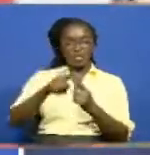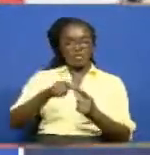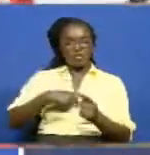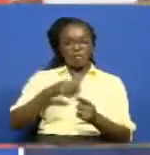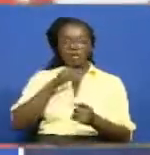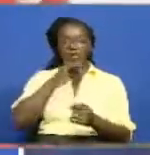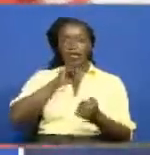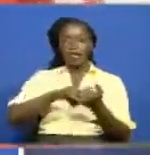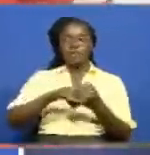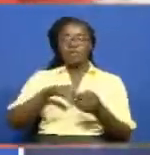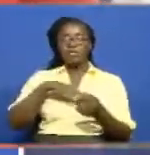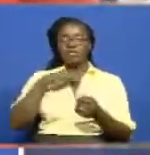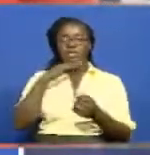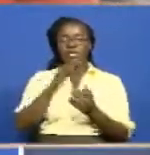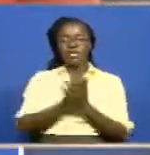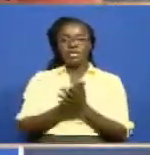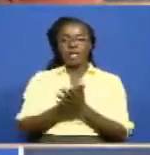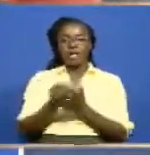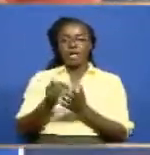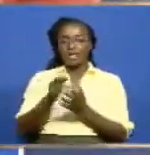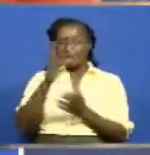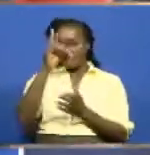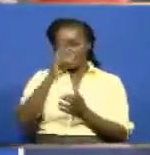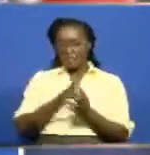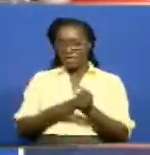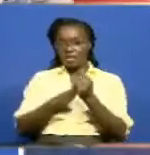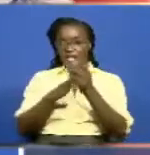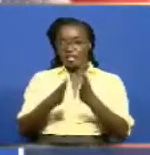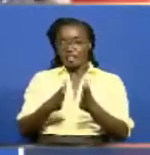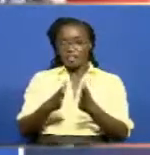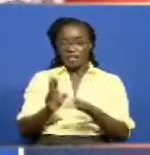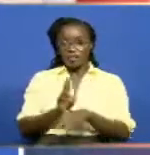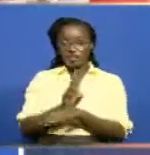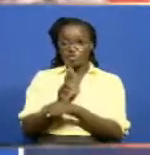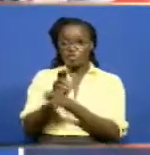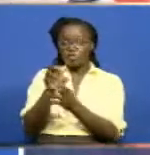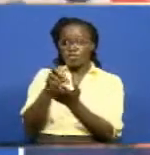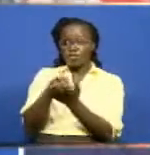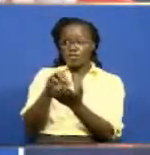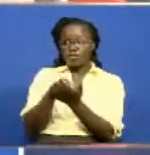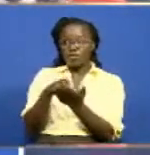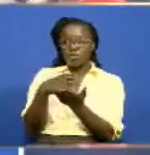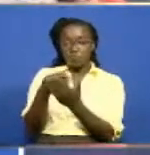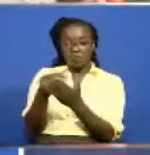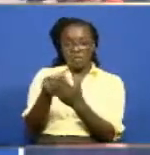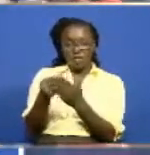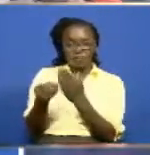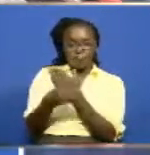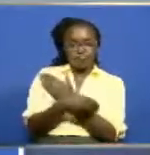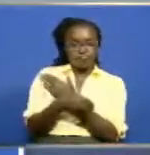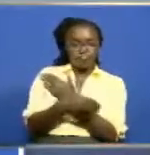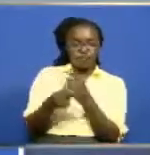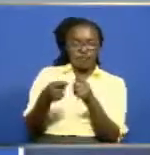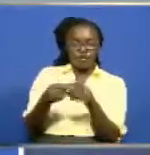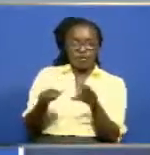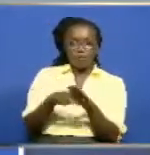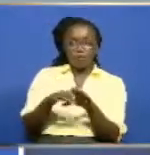rogue religious leaders have also used the desperation of children to mint money out of their congregants.